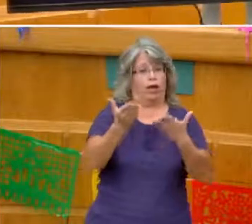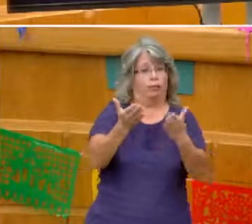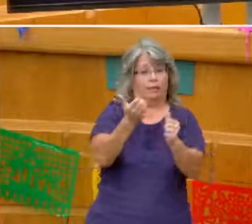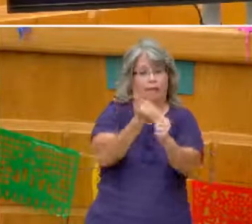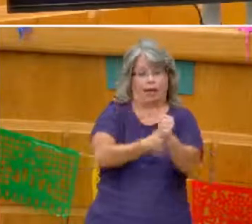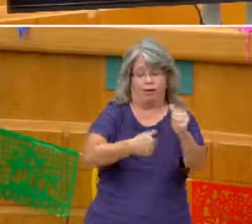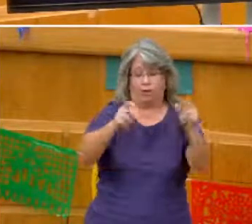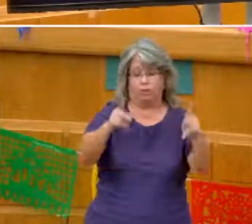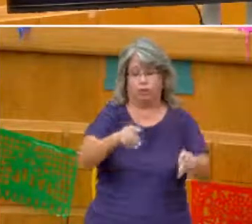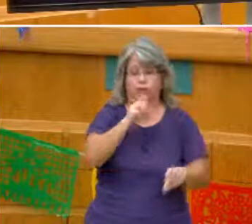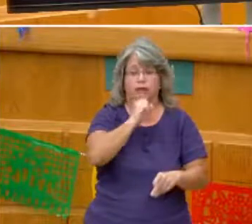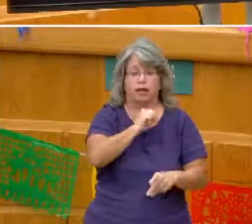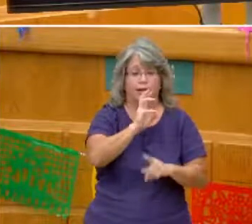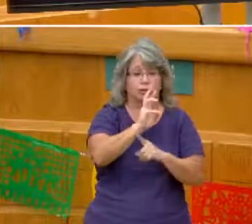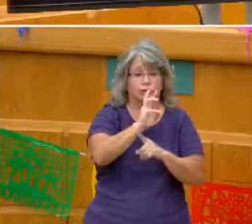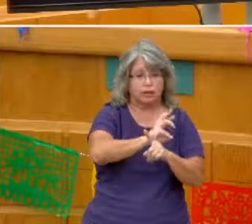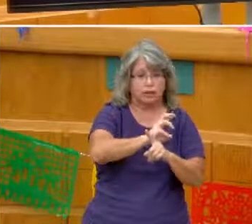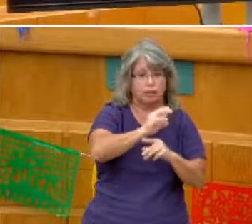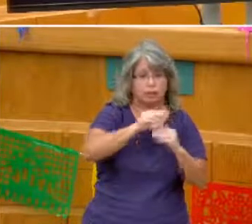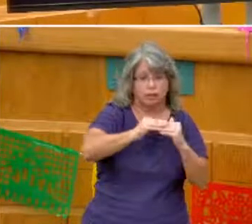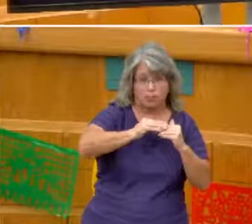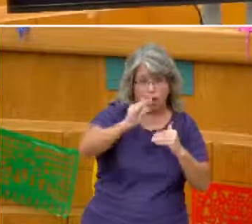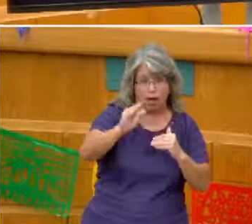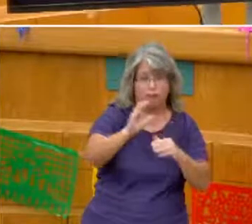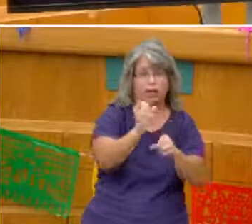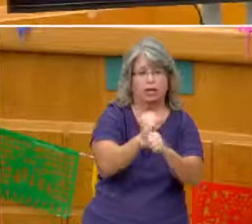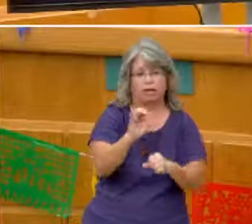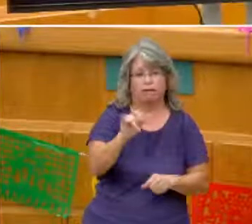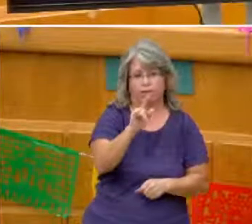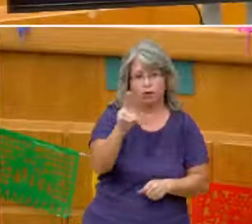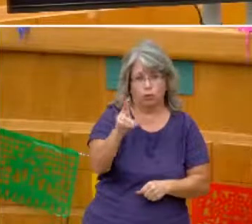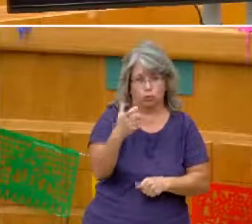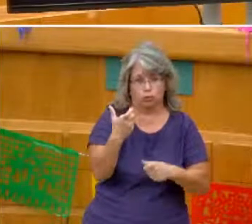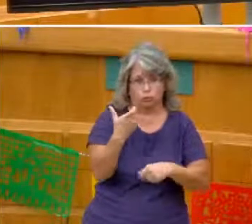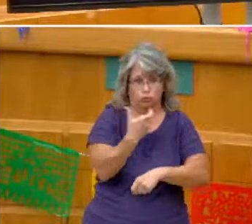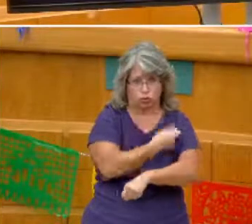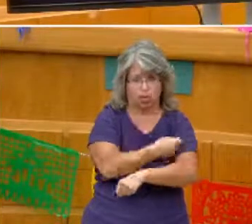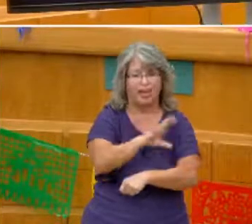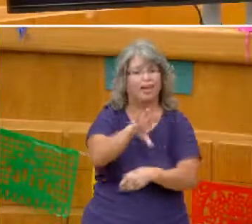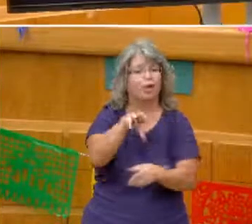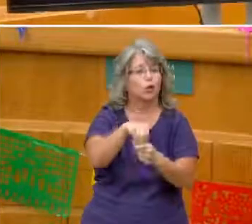flu shot, and that includes pregnant women. COVID-19 mitigation